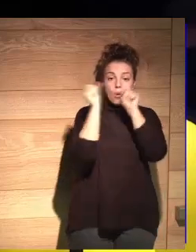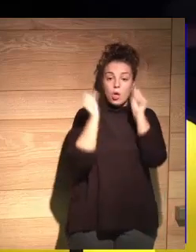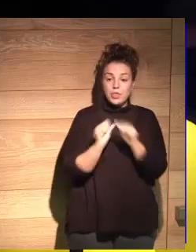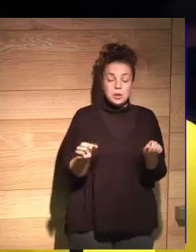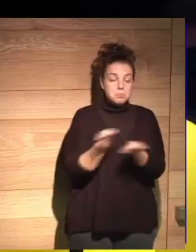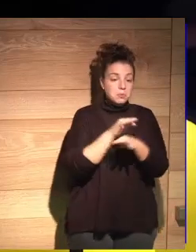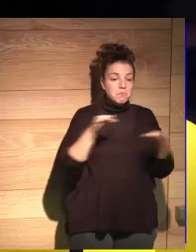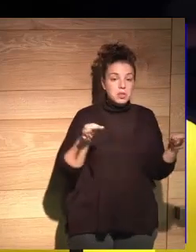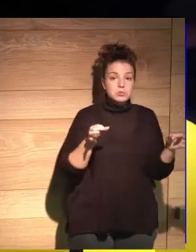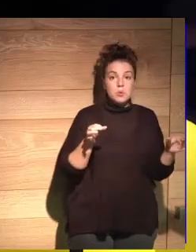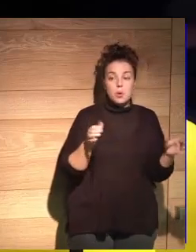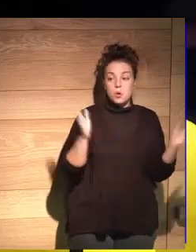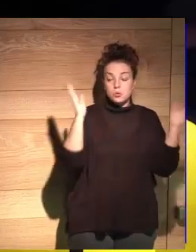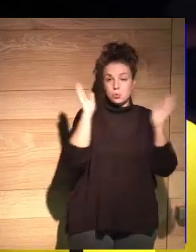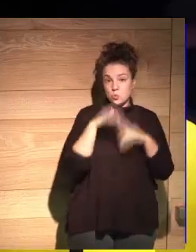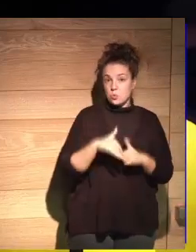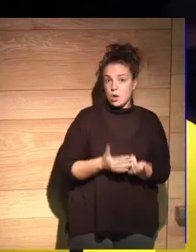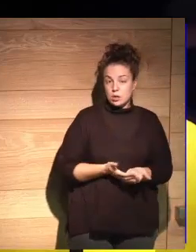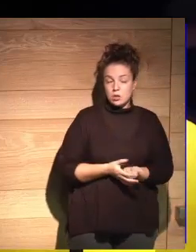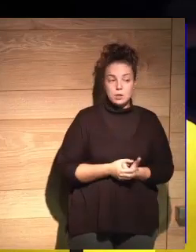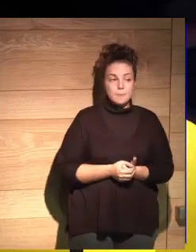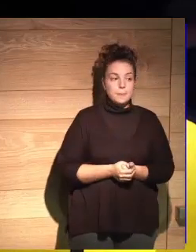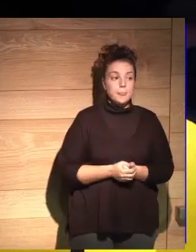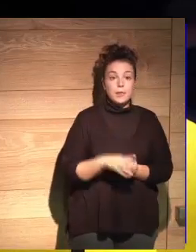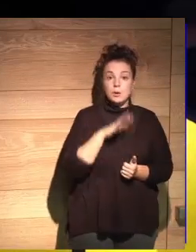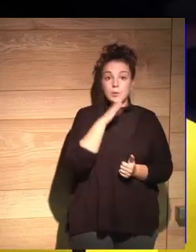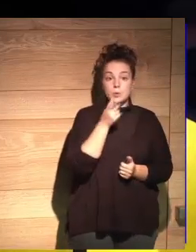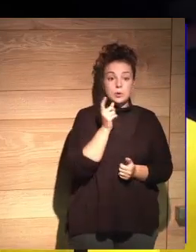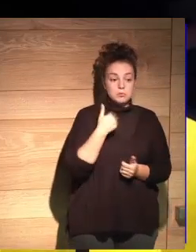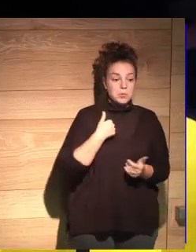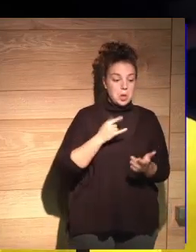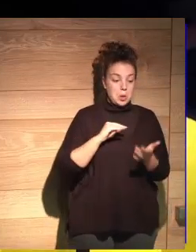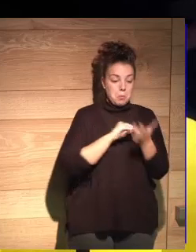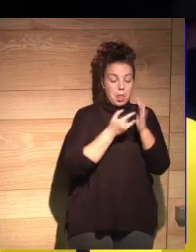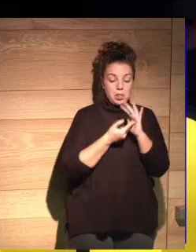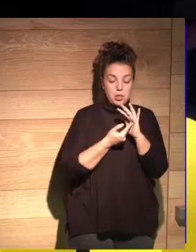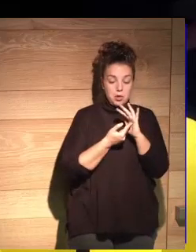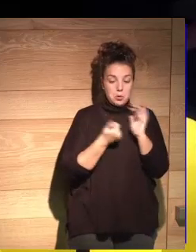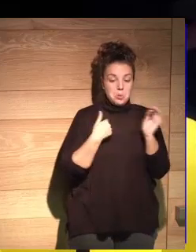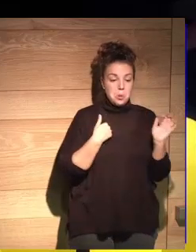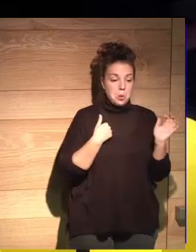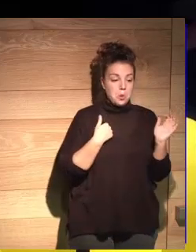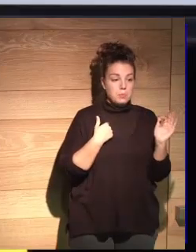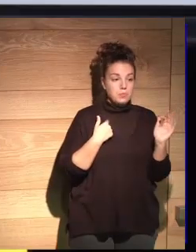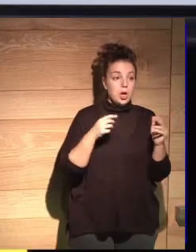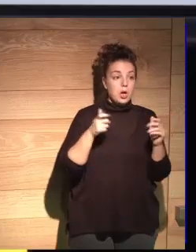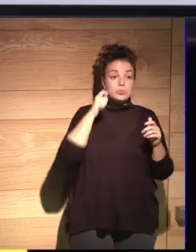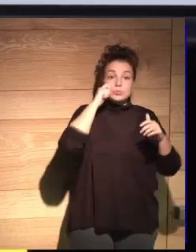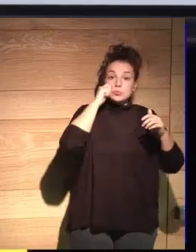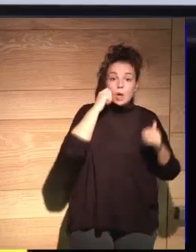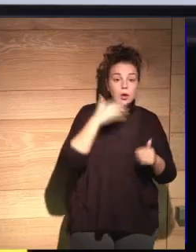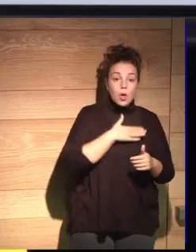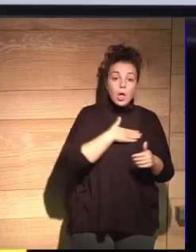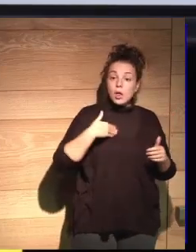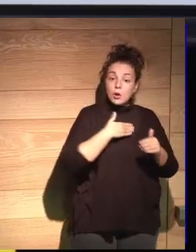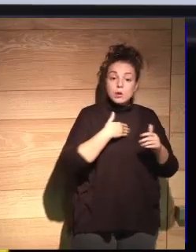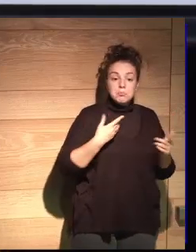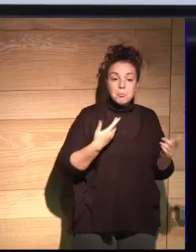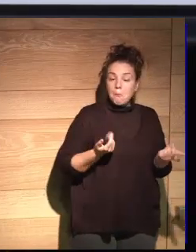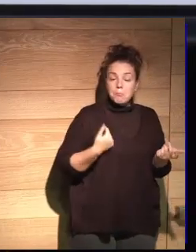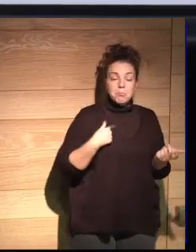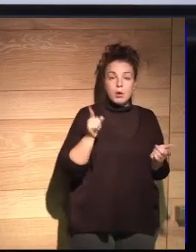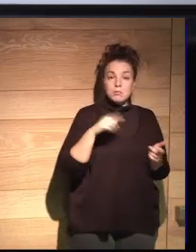a paradigm or model of a human being. Then I'm not thinking on how I want a human being to be. I